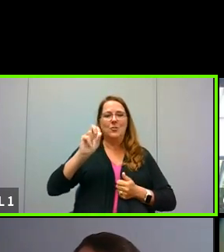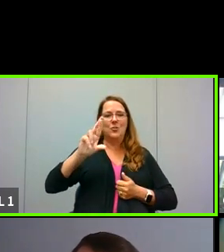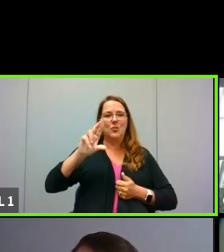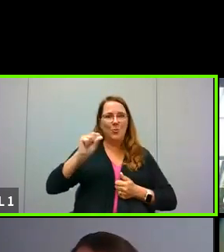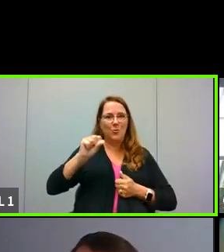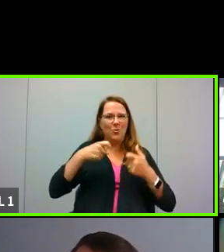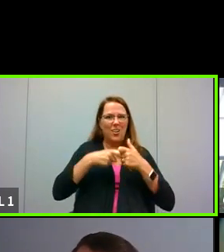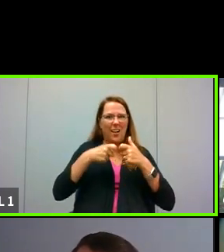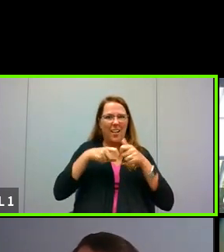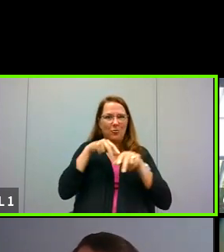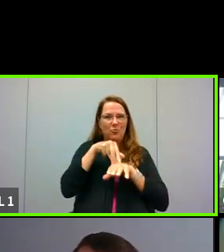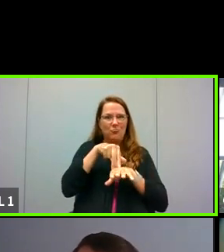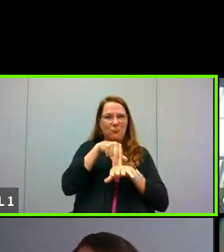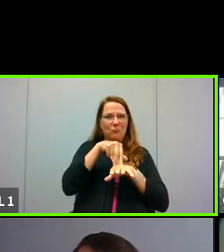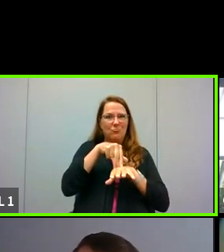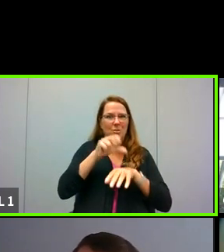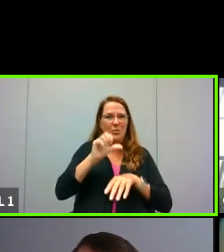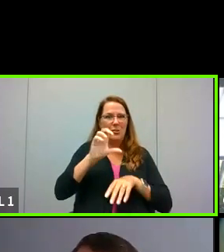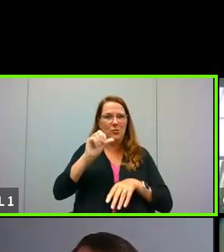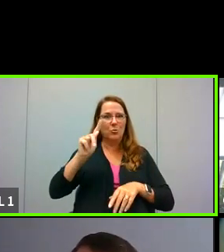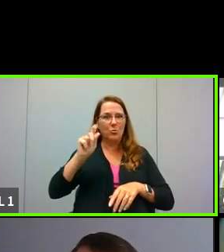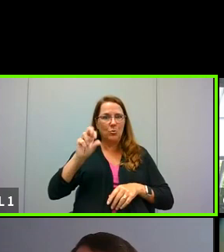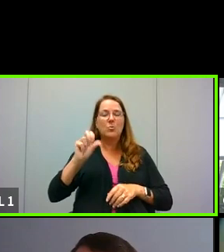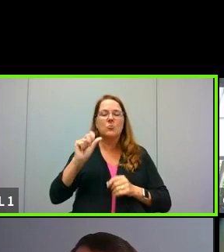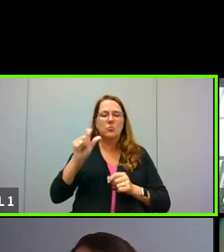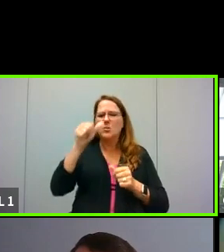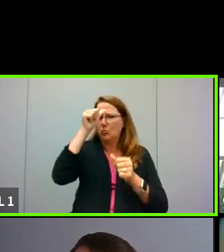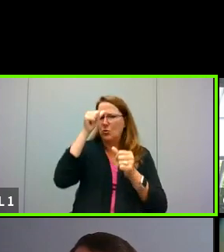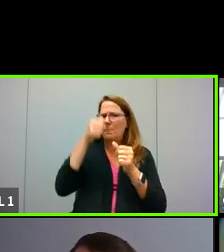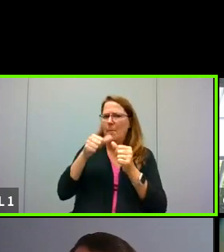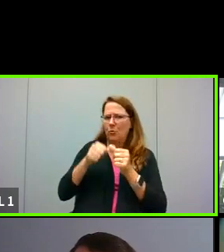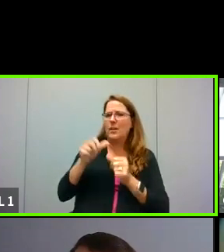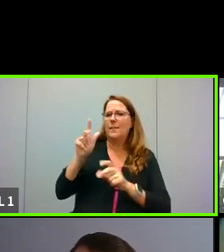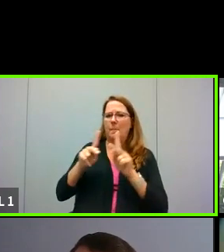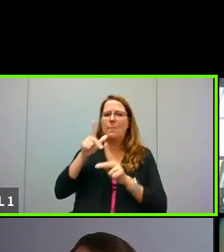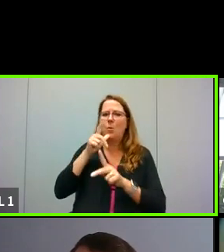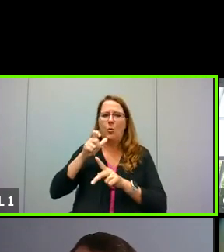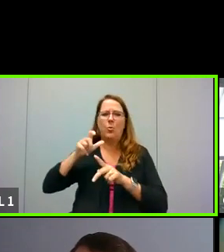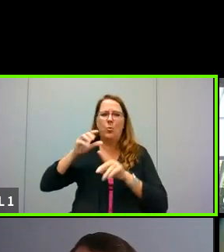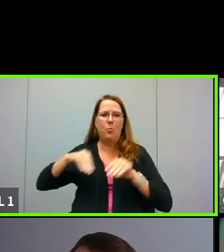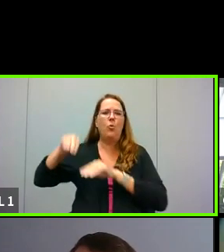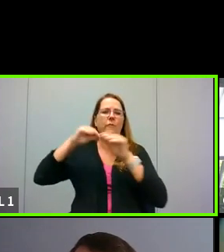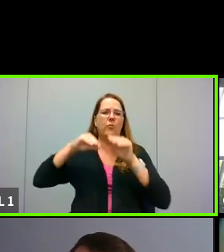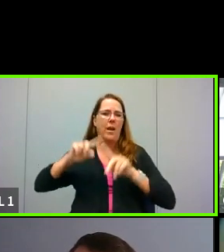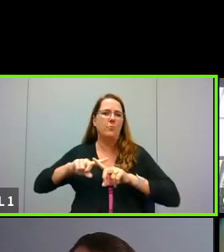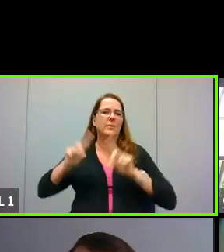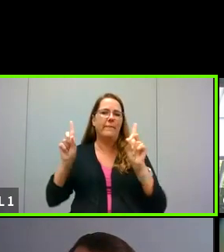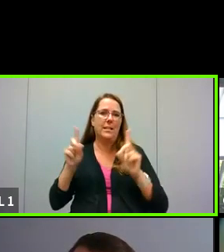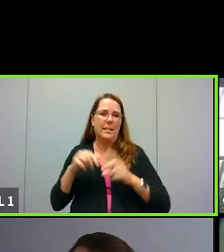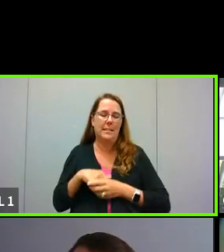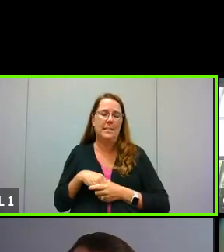scooters, just taking into account those of us who move about differently.